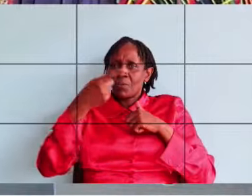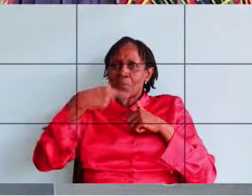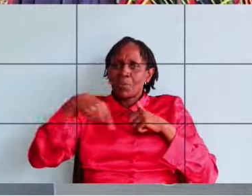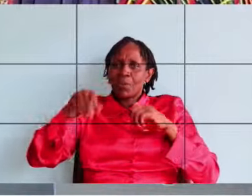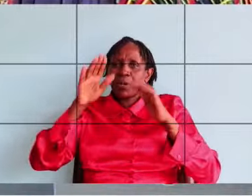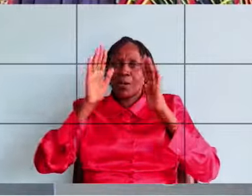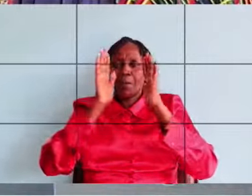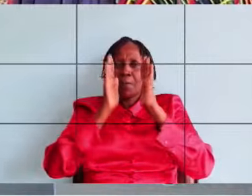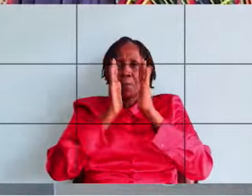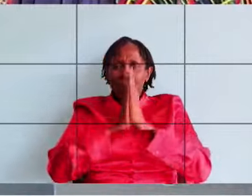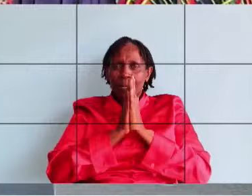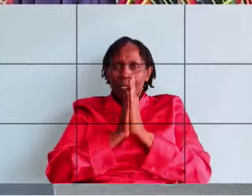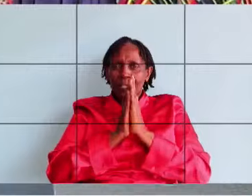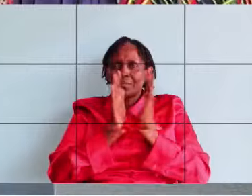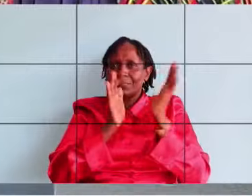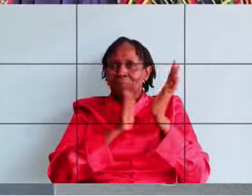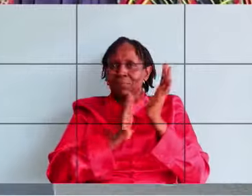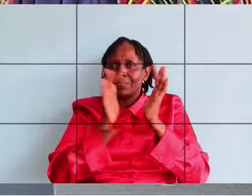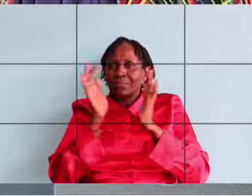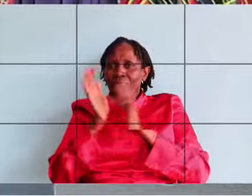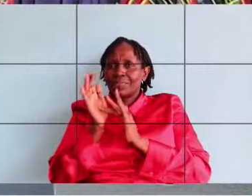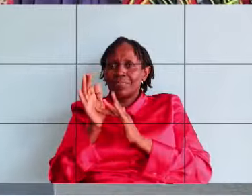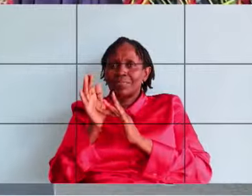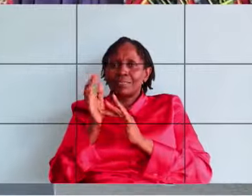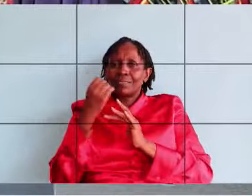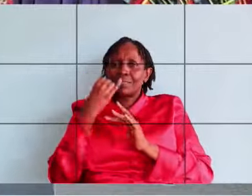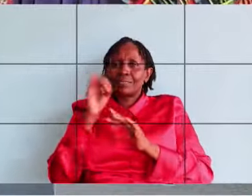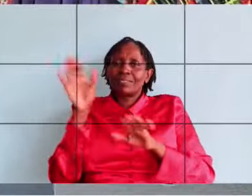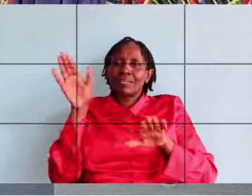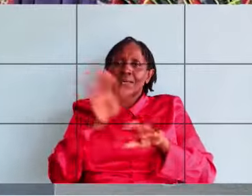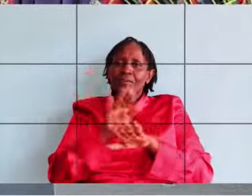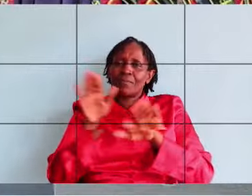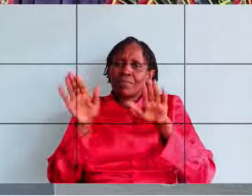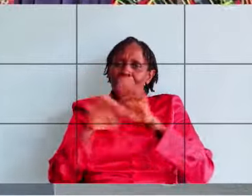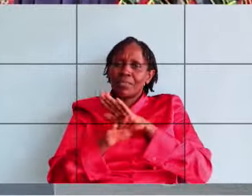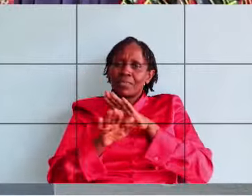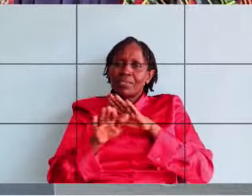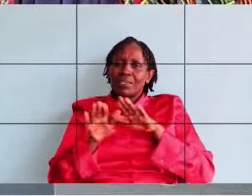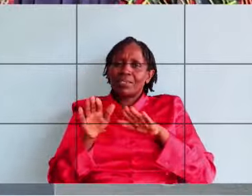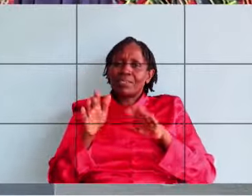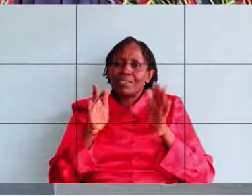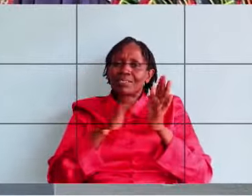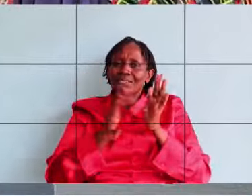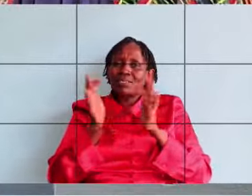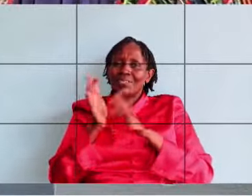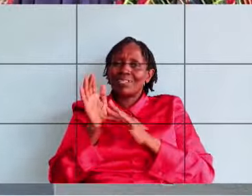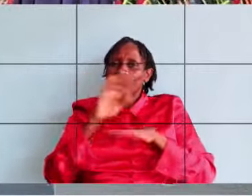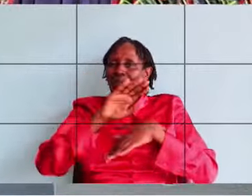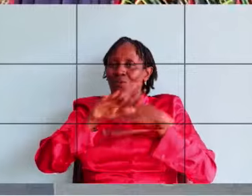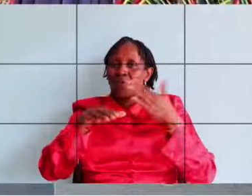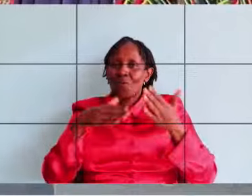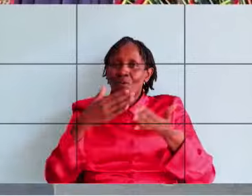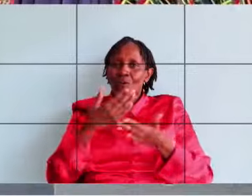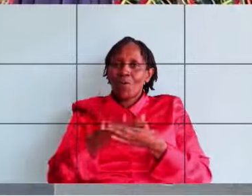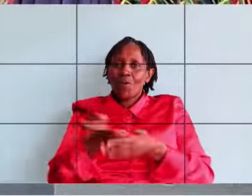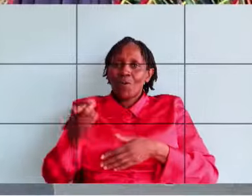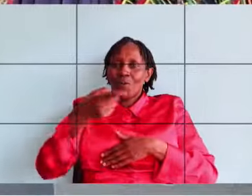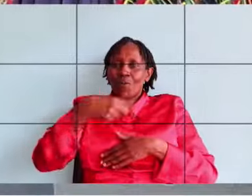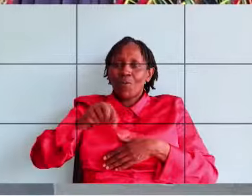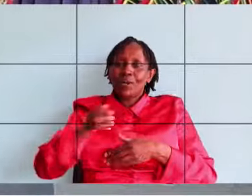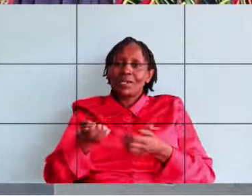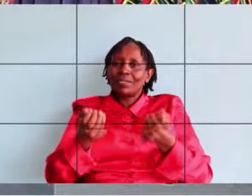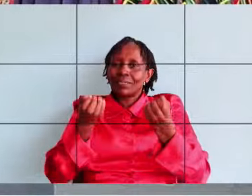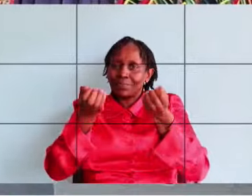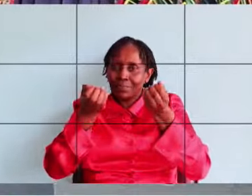that Jesus is everything. Jesus, you're all that we need. You're all that this broken world needs.